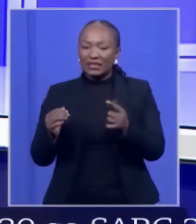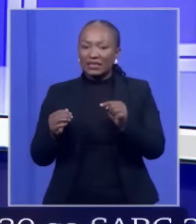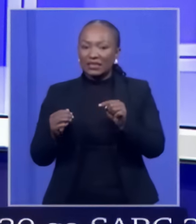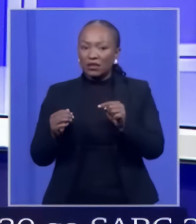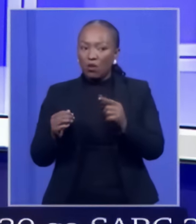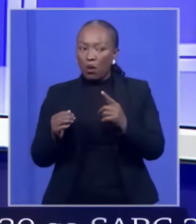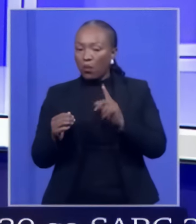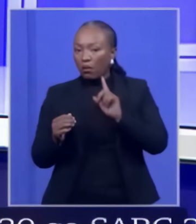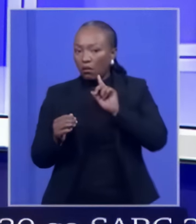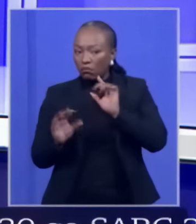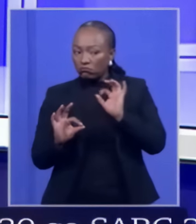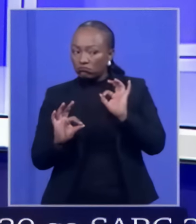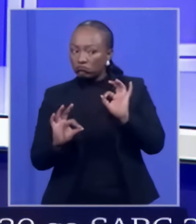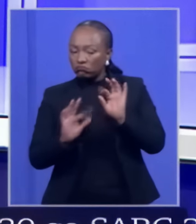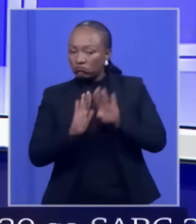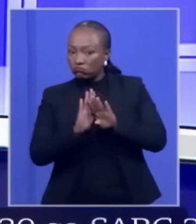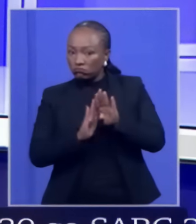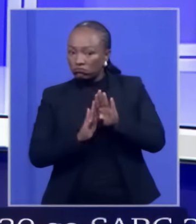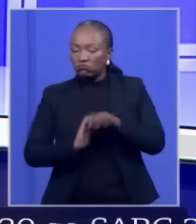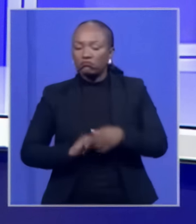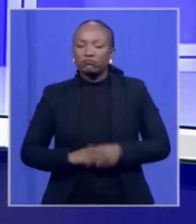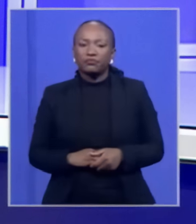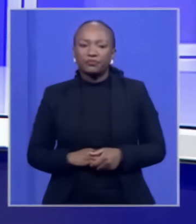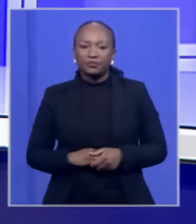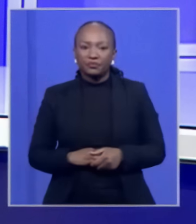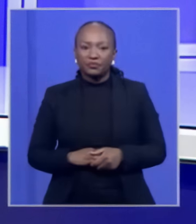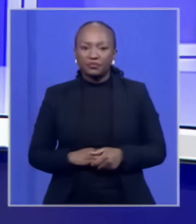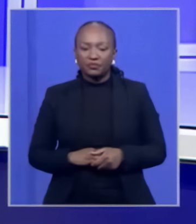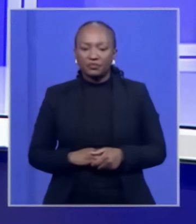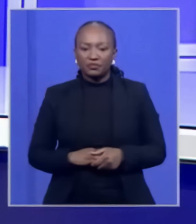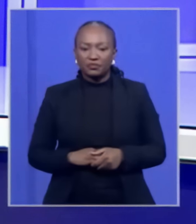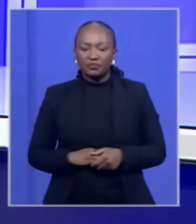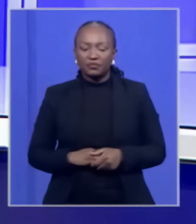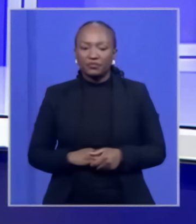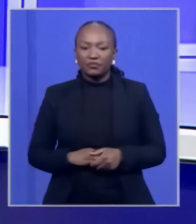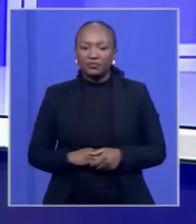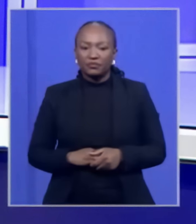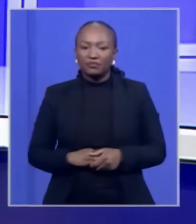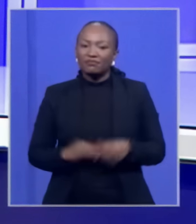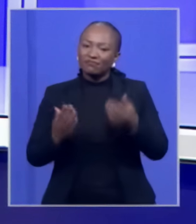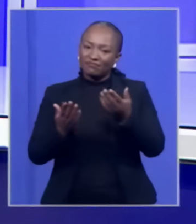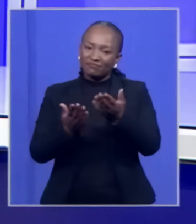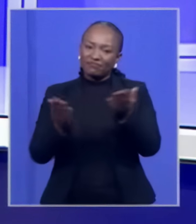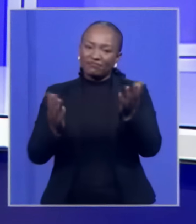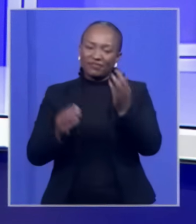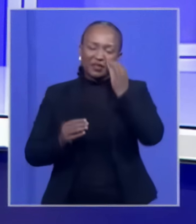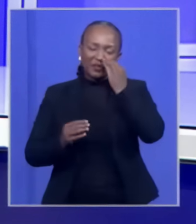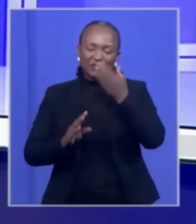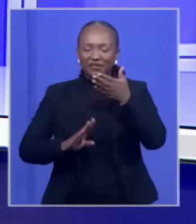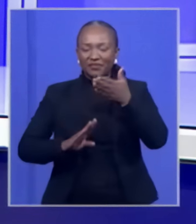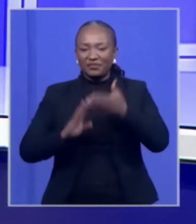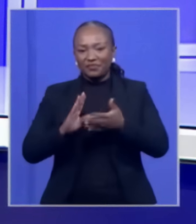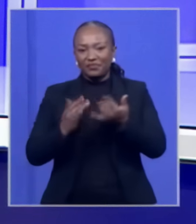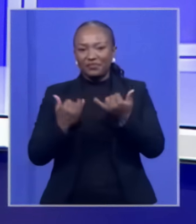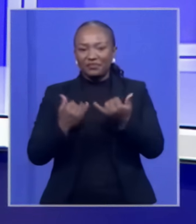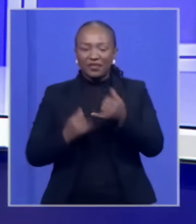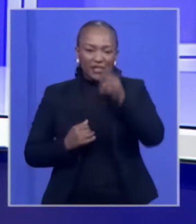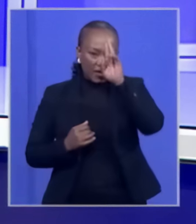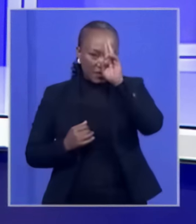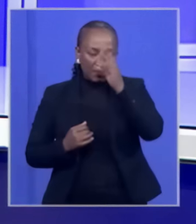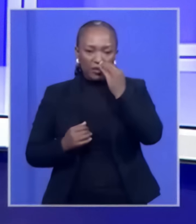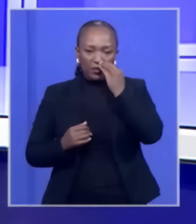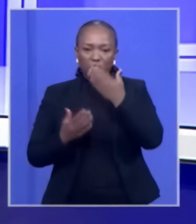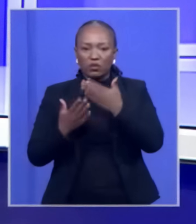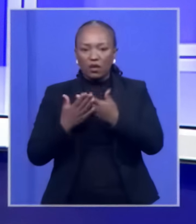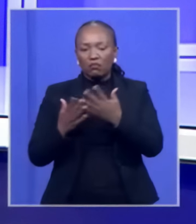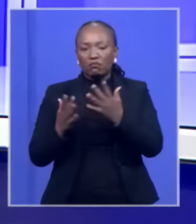ge ba tseleng ya nnete. Bagešo di felela moo gopolang gore taba tša rena di a